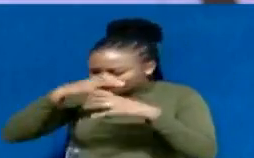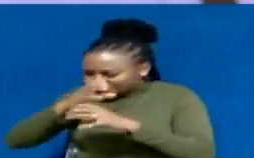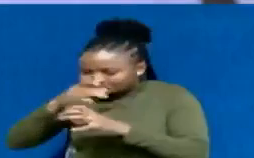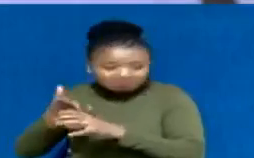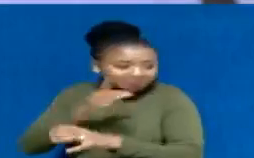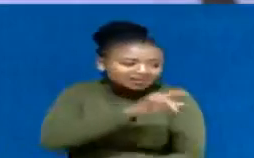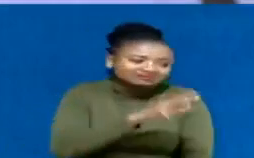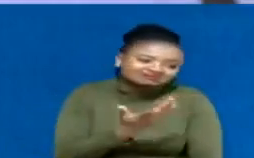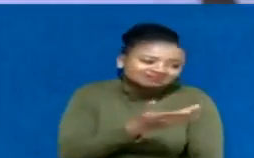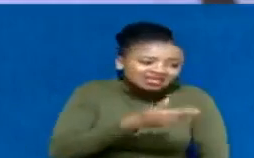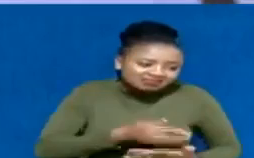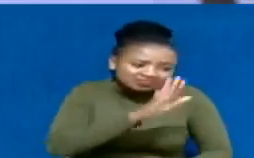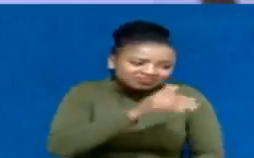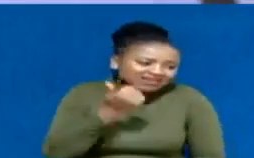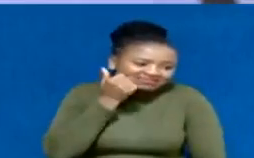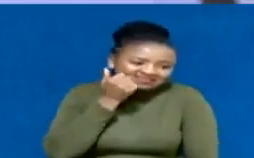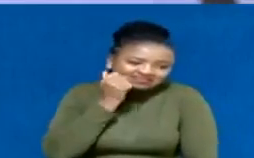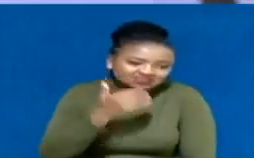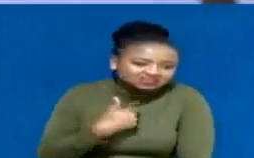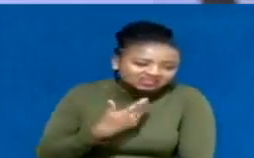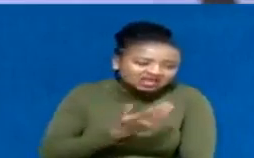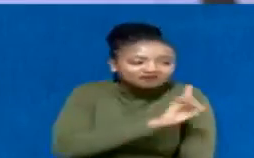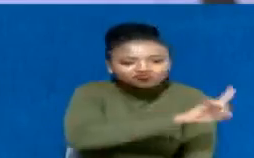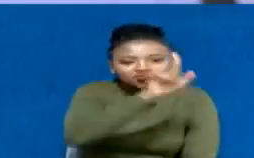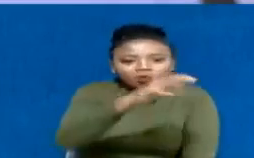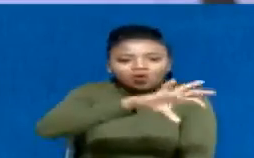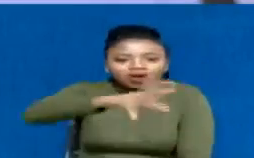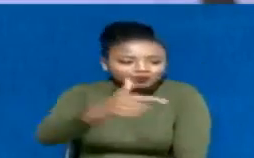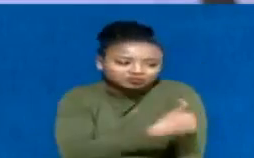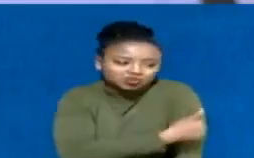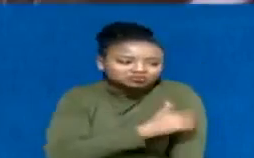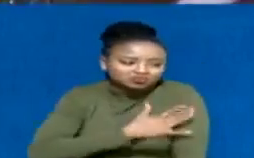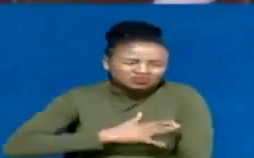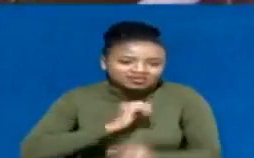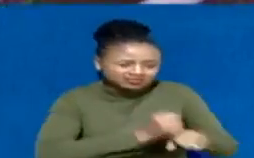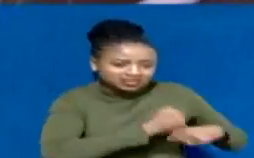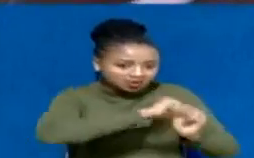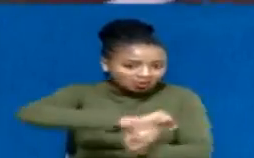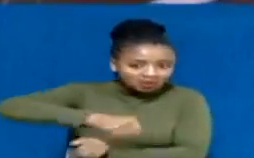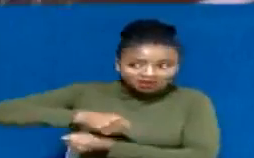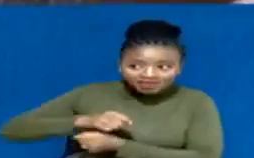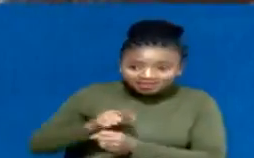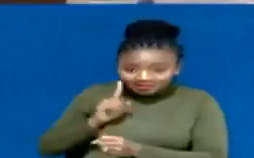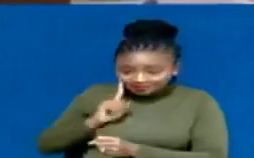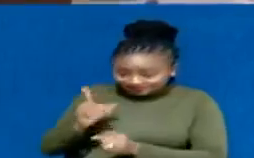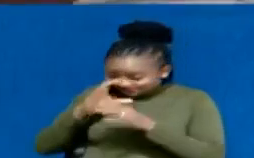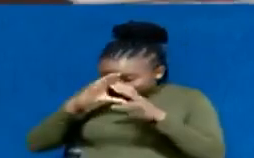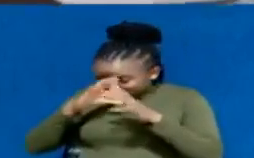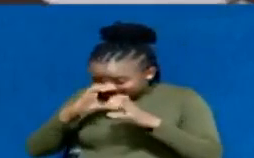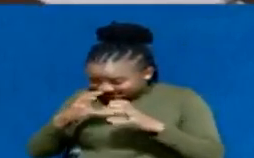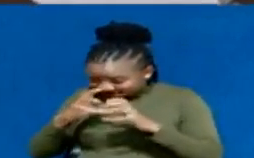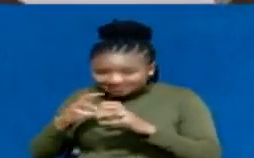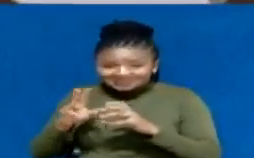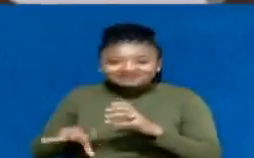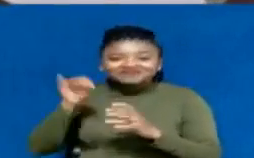wakaniambia, mtoto amepatikana ni mgonjwa, tuende county hospital, Homa Bay. The stool sample she gave showed